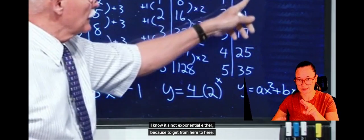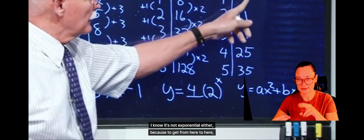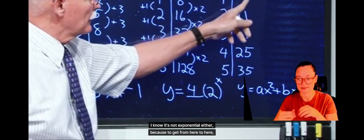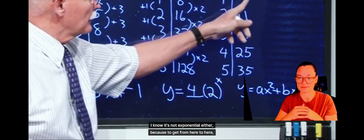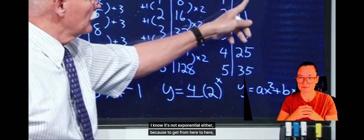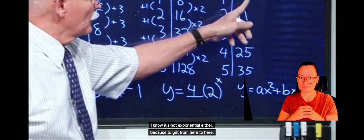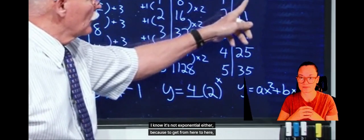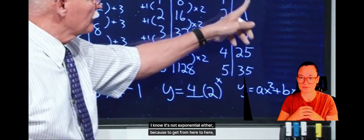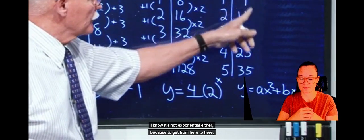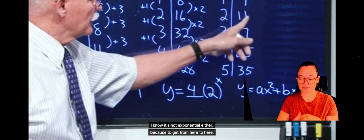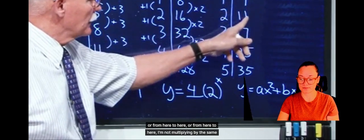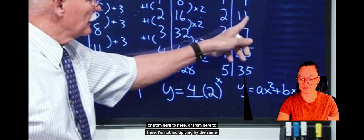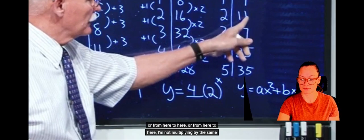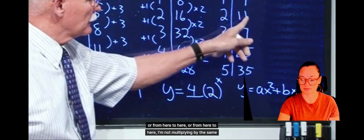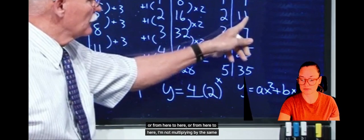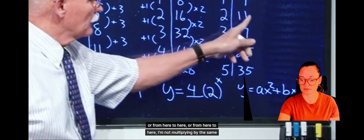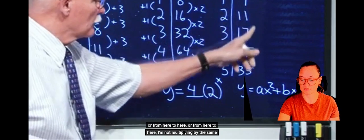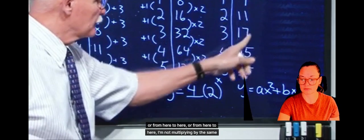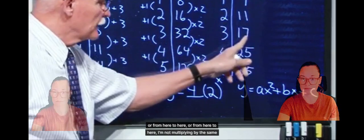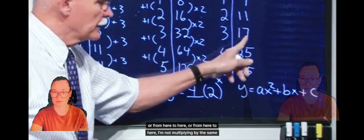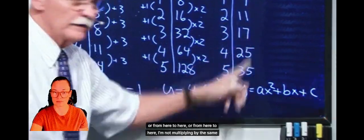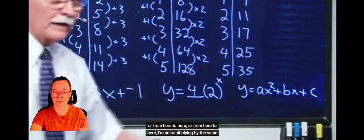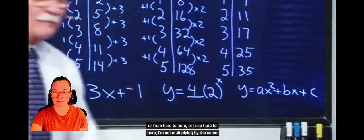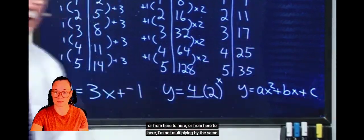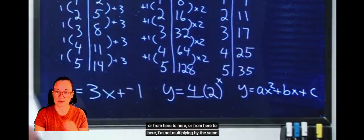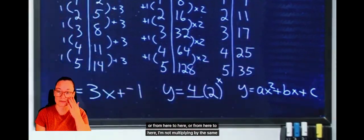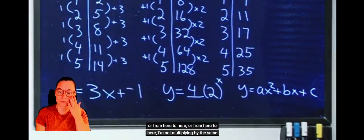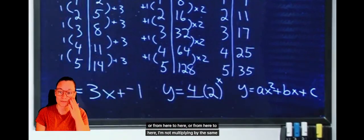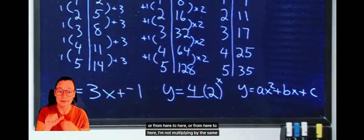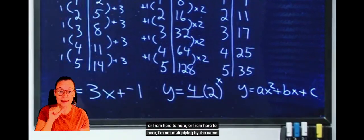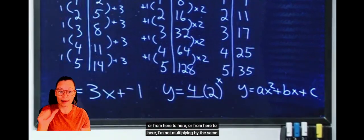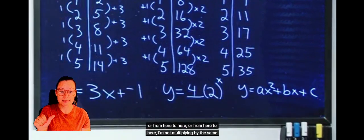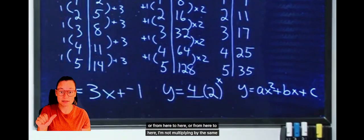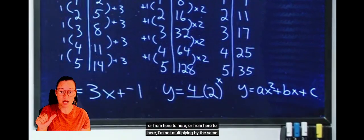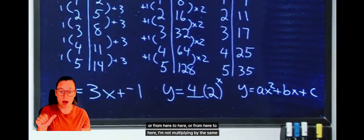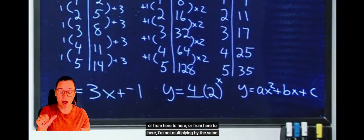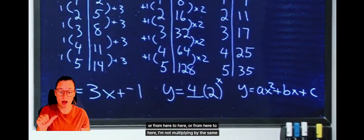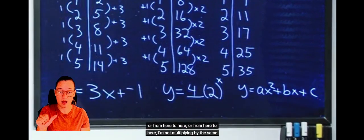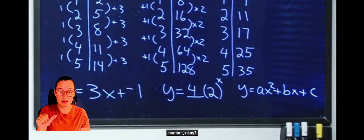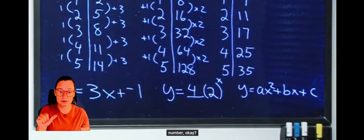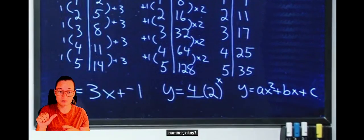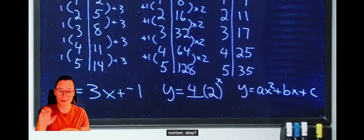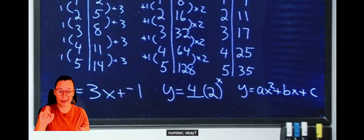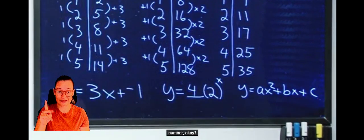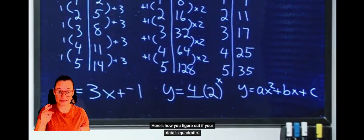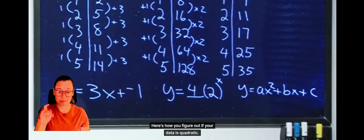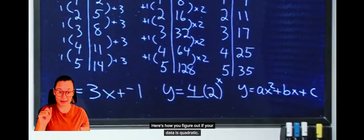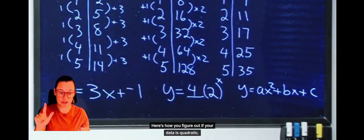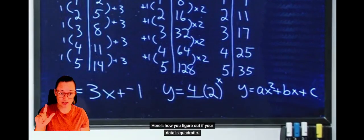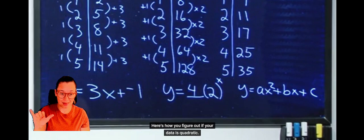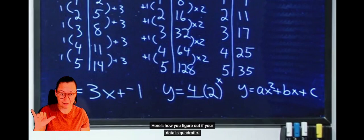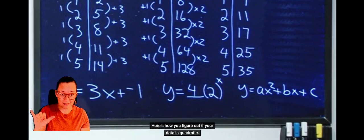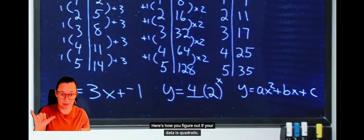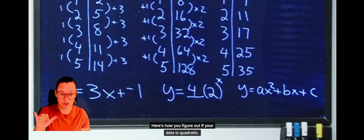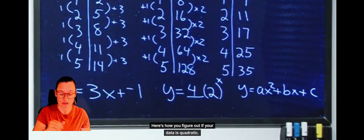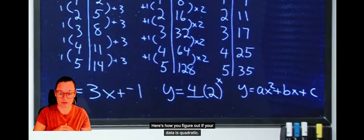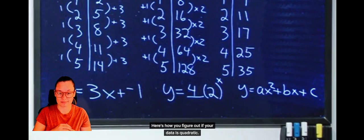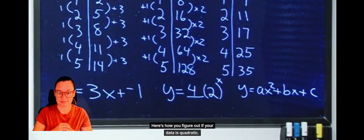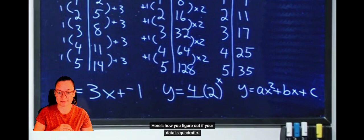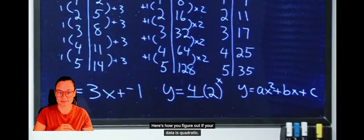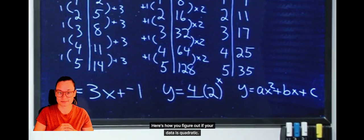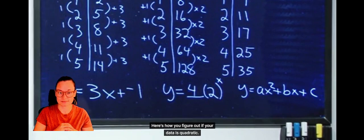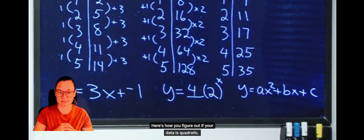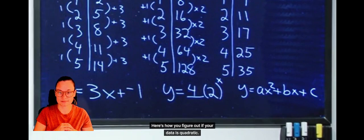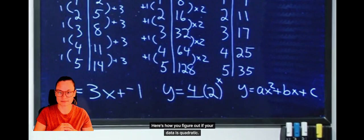get from here to here, or from here to here, or from here to here, I'm not multiplying by the same number, okay? But here's